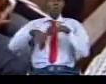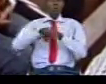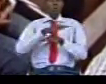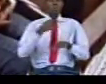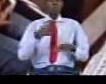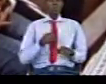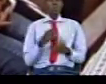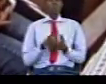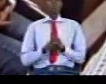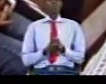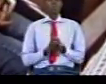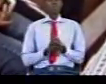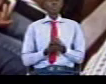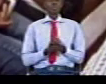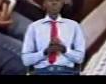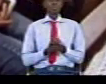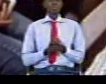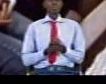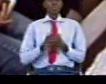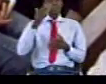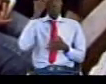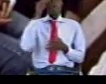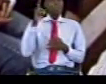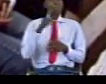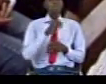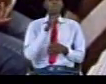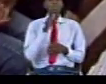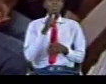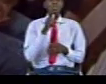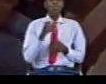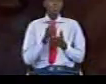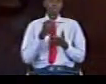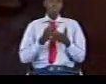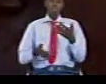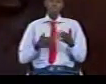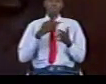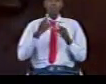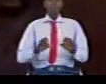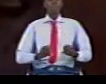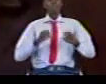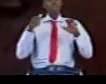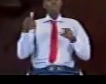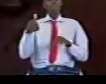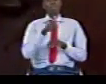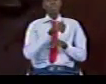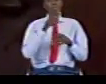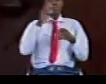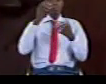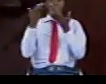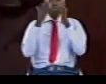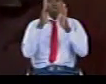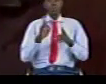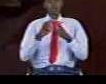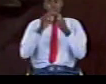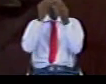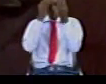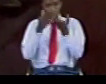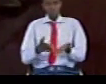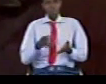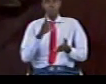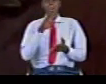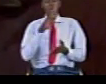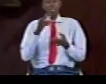Hey, look at verse 16. Know ye not that whomsoever ye yield yourselves servants to obey, his servants are to whom ye